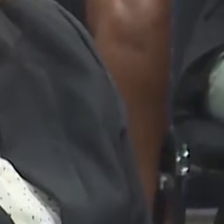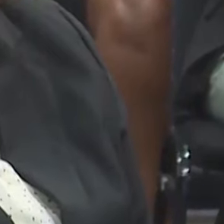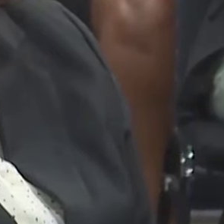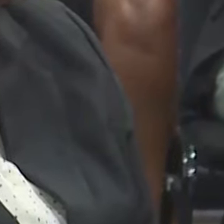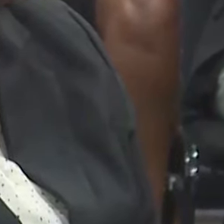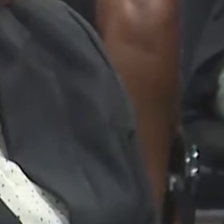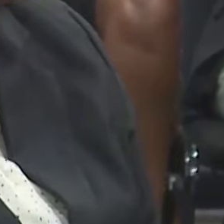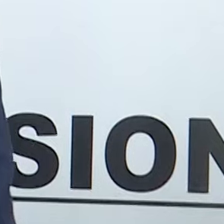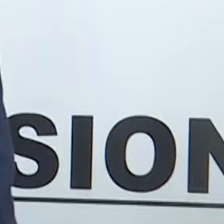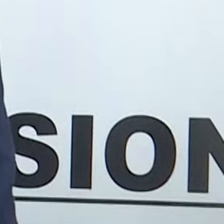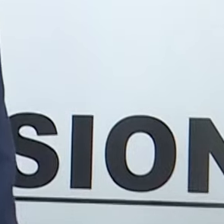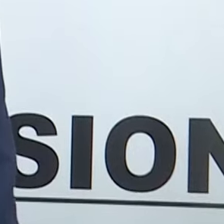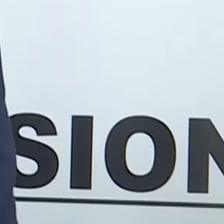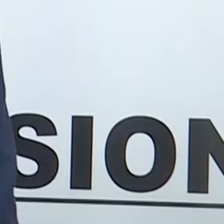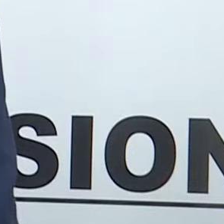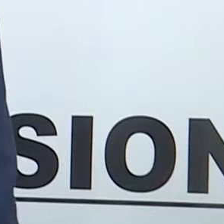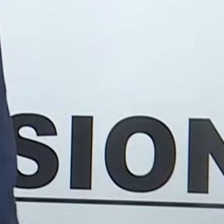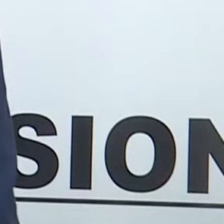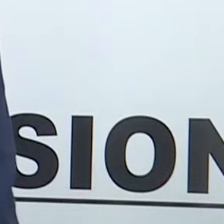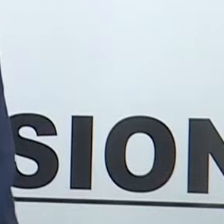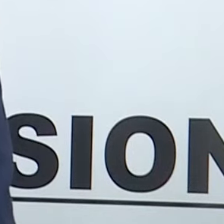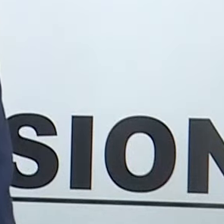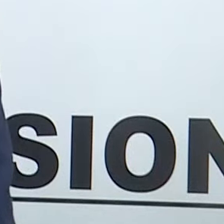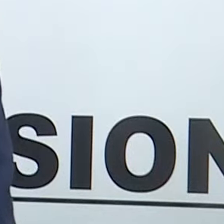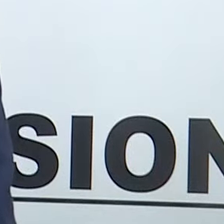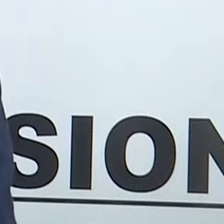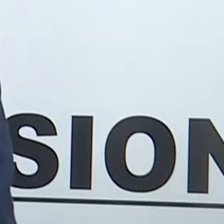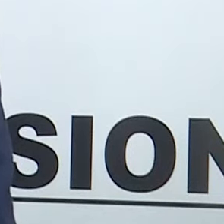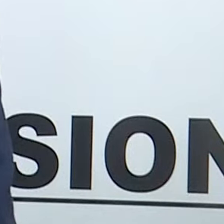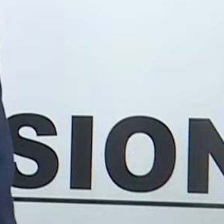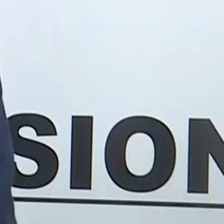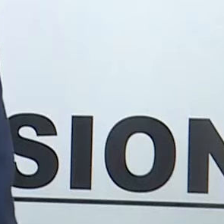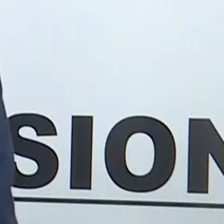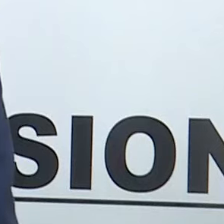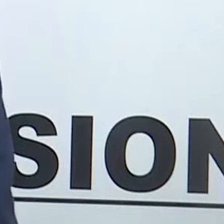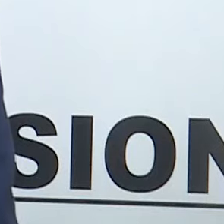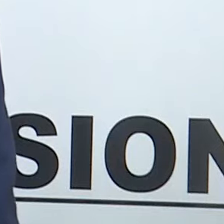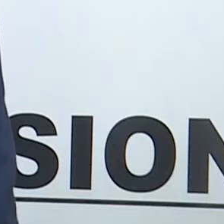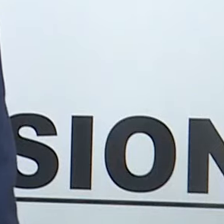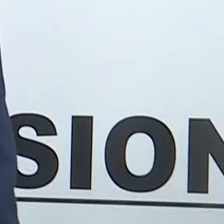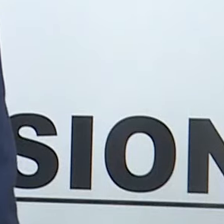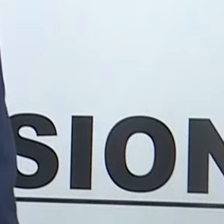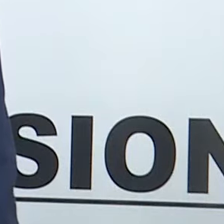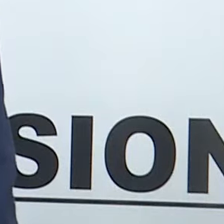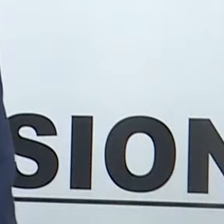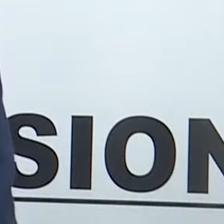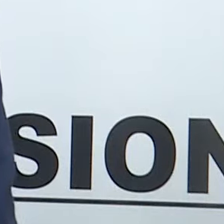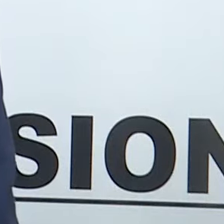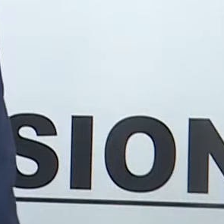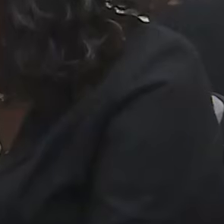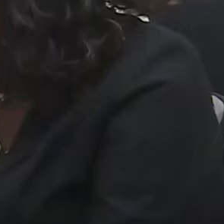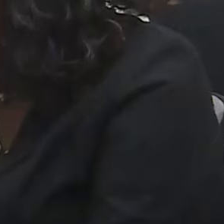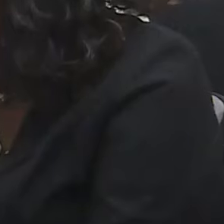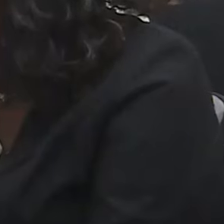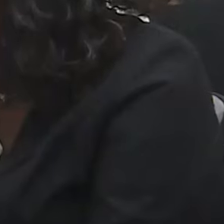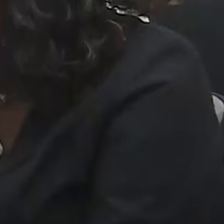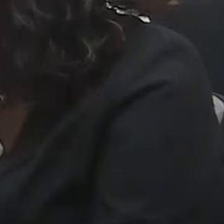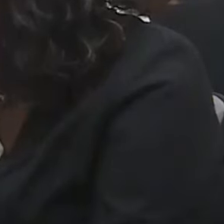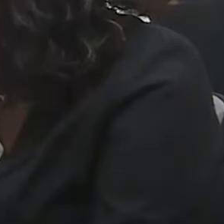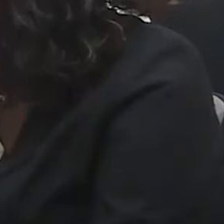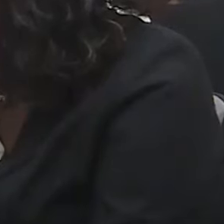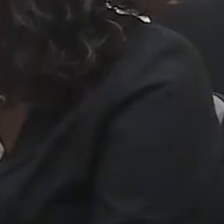game management areas, forest reserves, which are local and national, but also through national